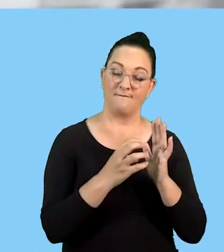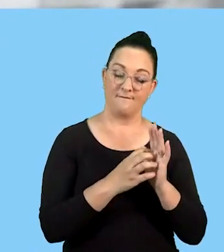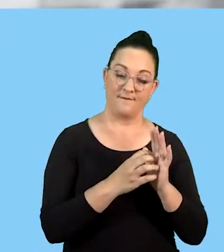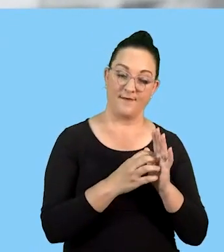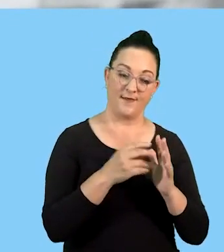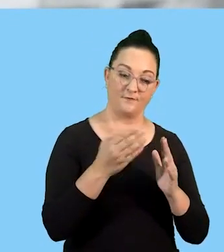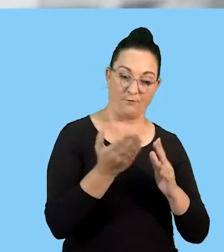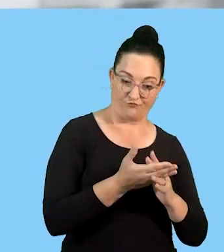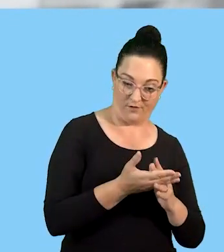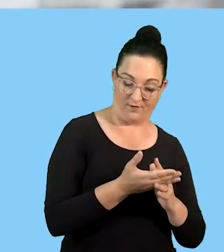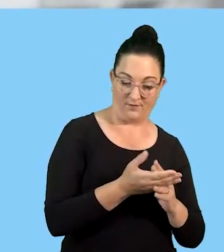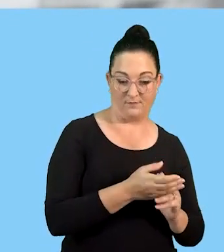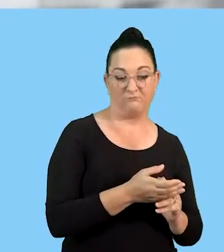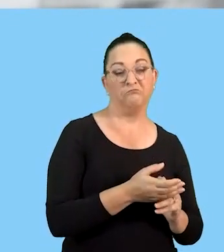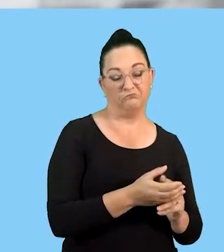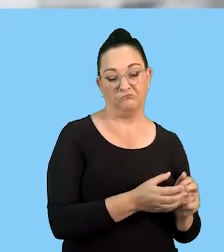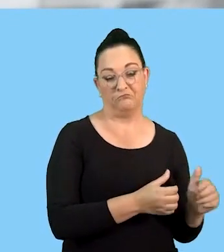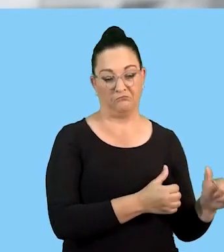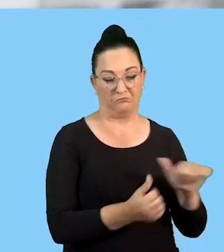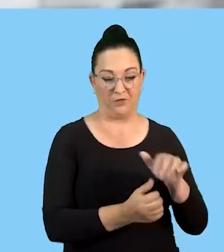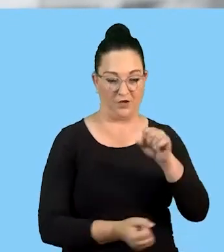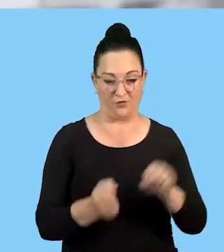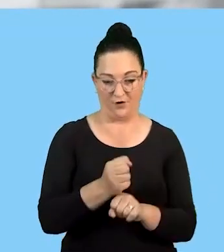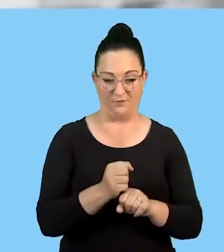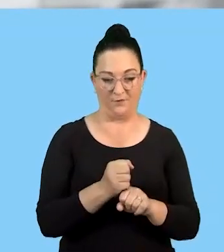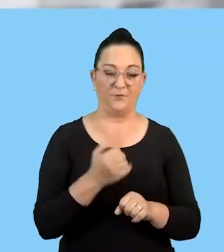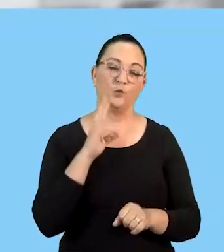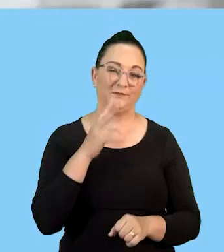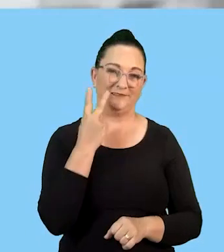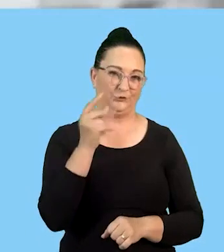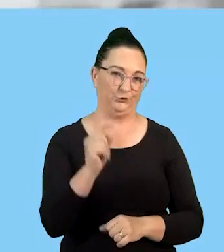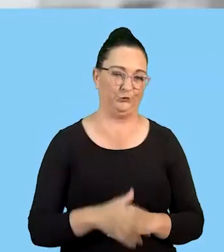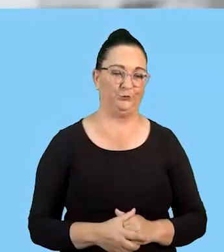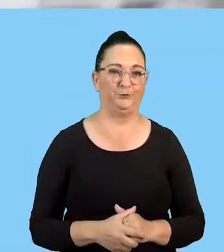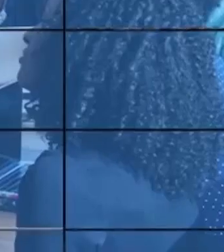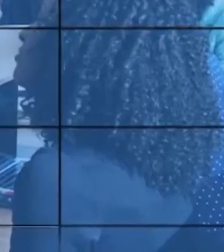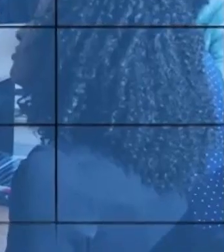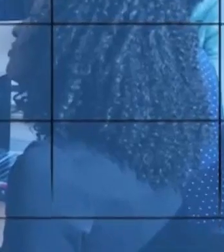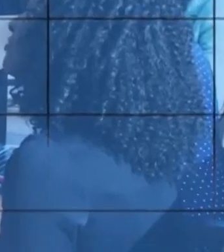a quick break, and then when we come back, we just wrap up everything. I'll see you just now.